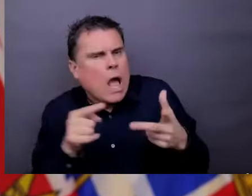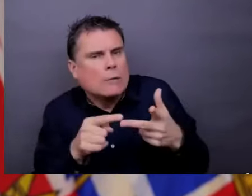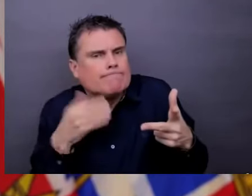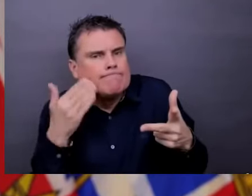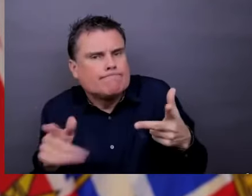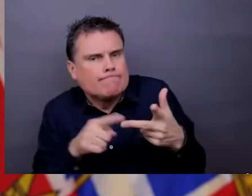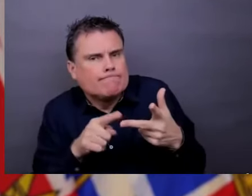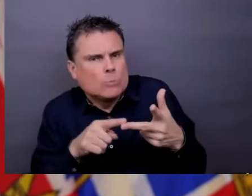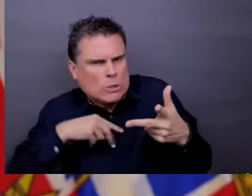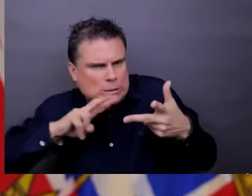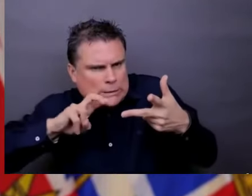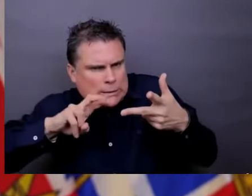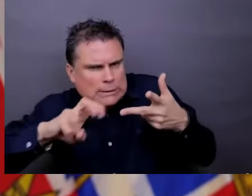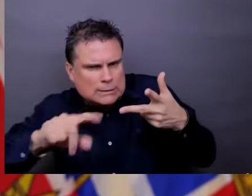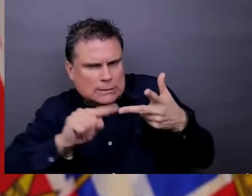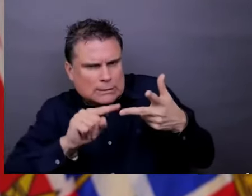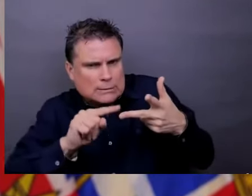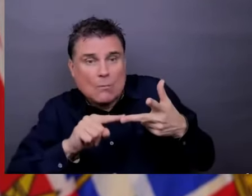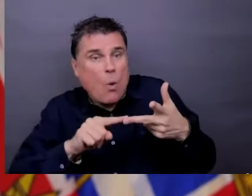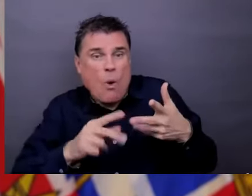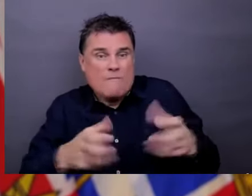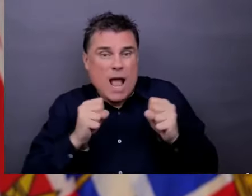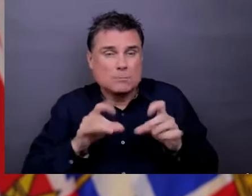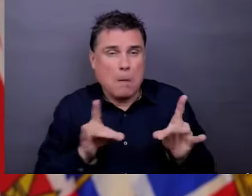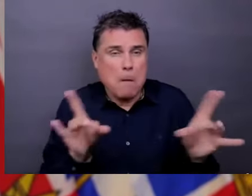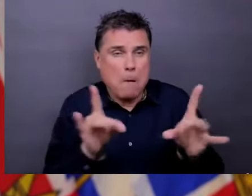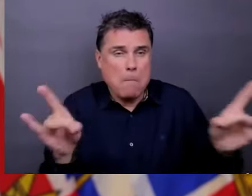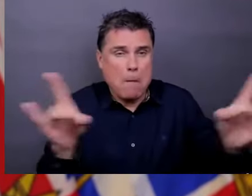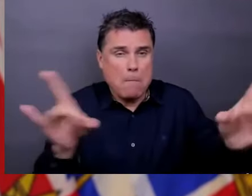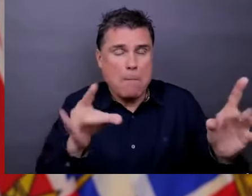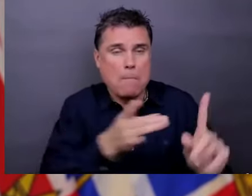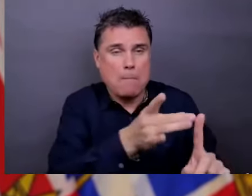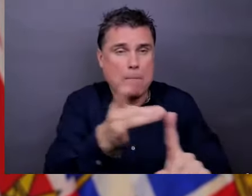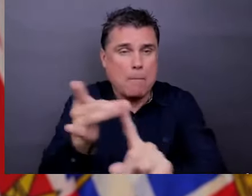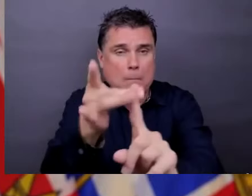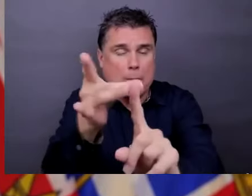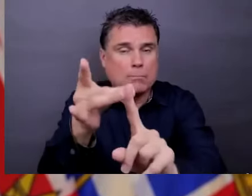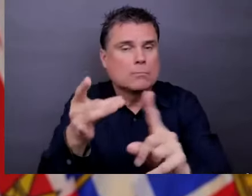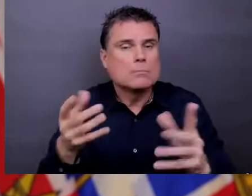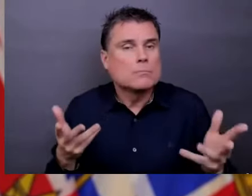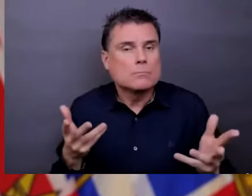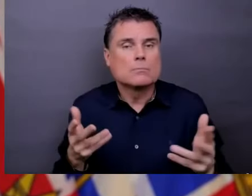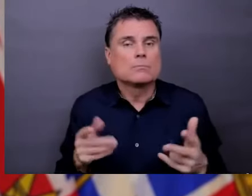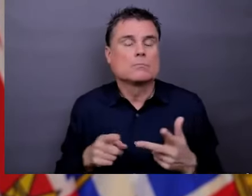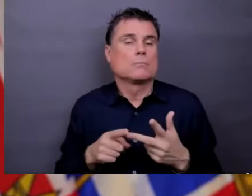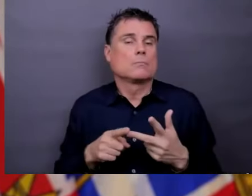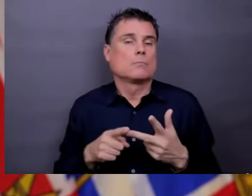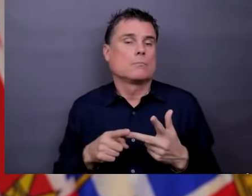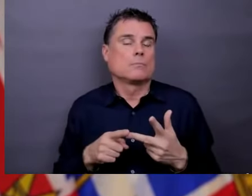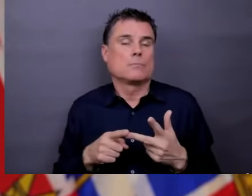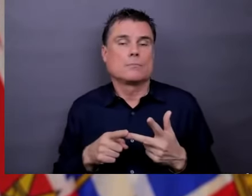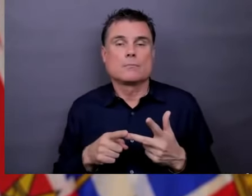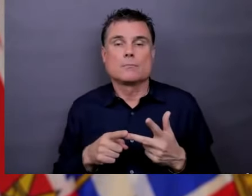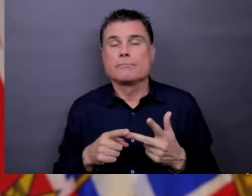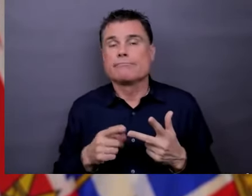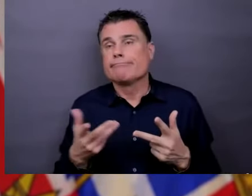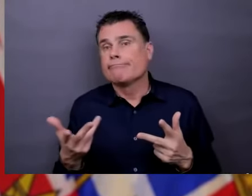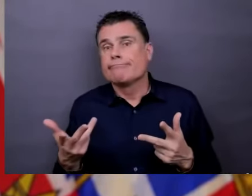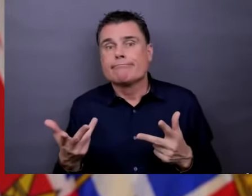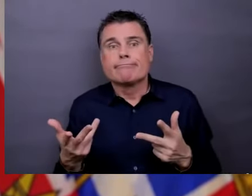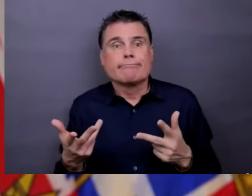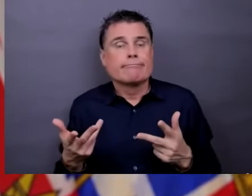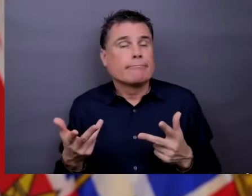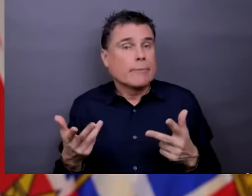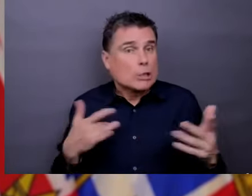now have been associated with a couple of different known mutations. One of the ones that seems to be the most concerning is